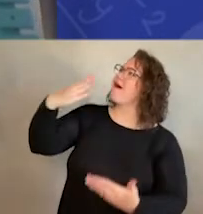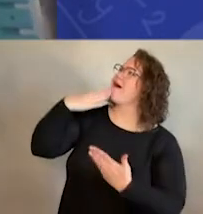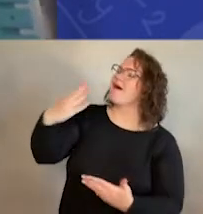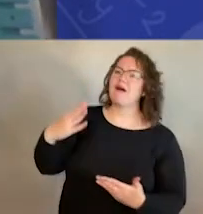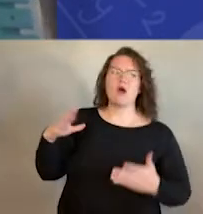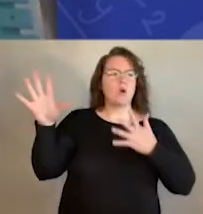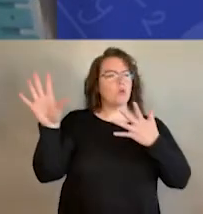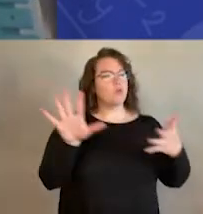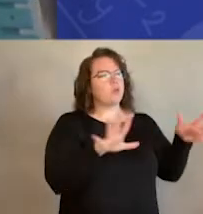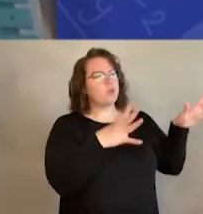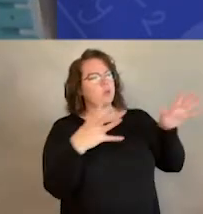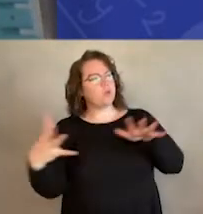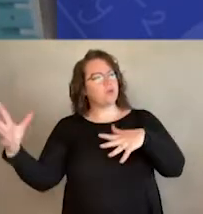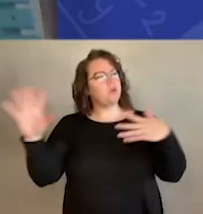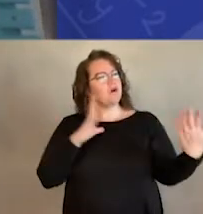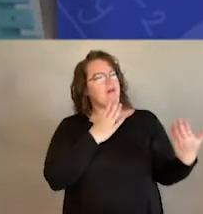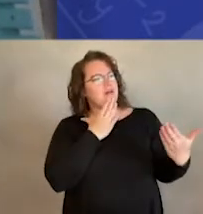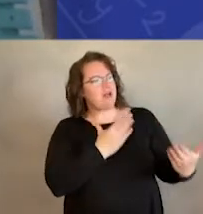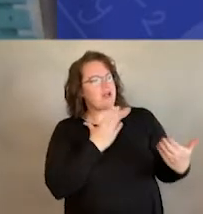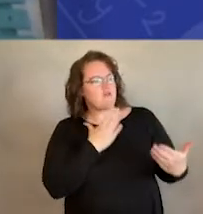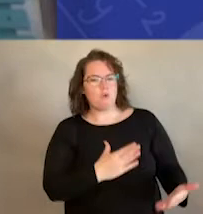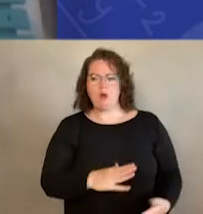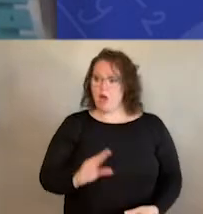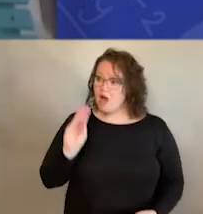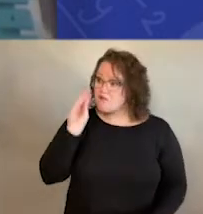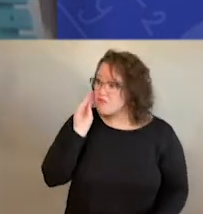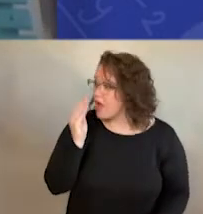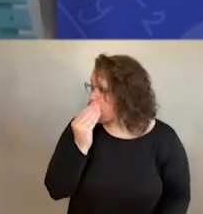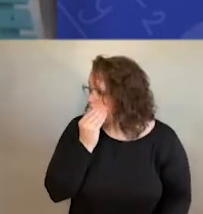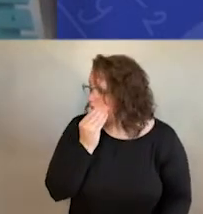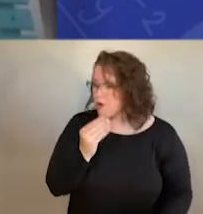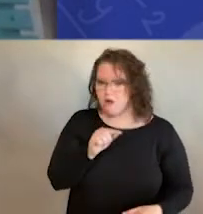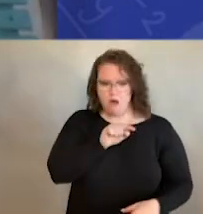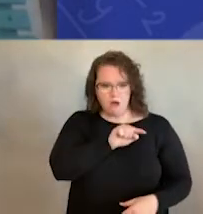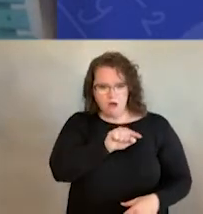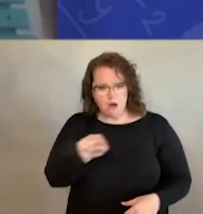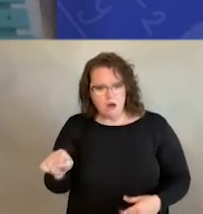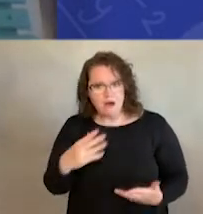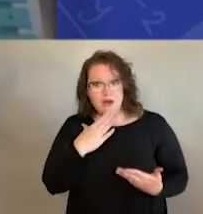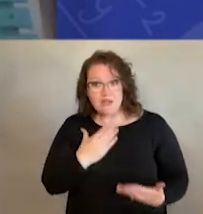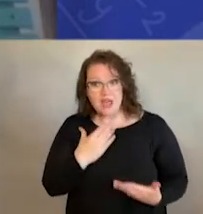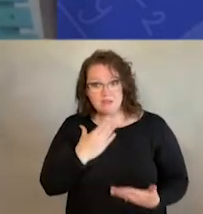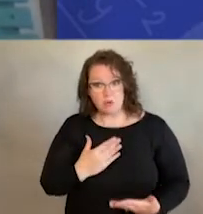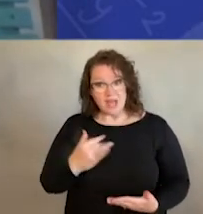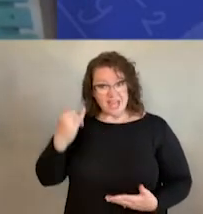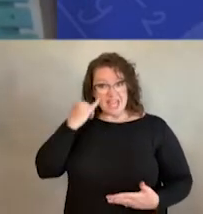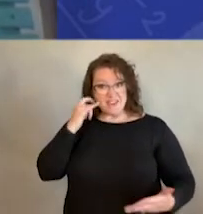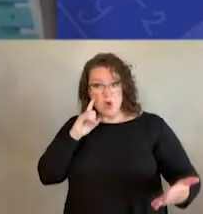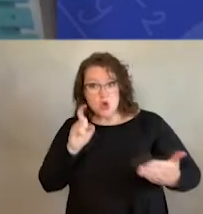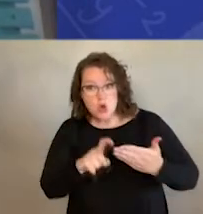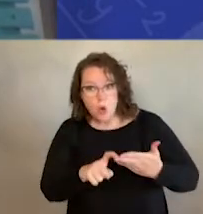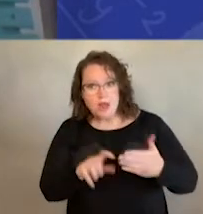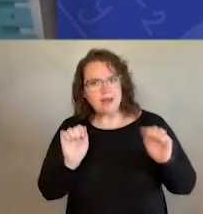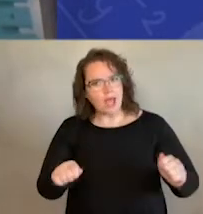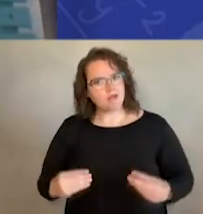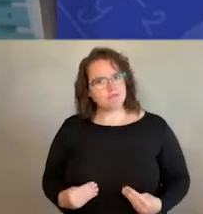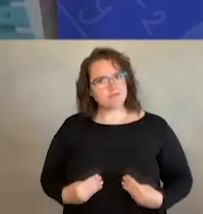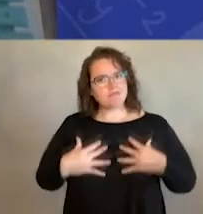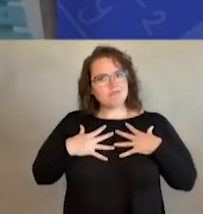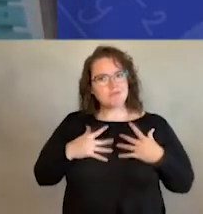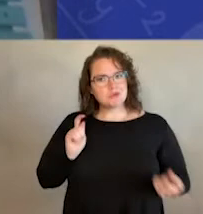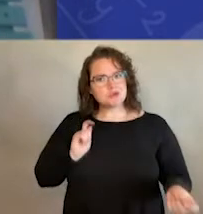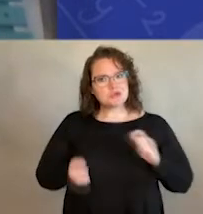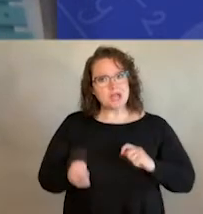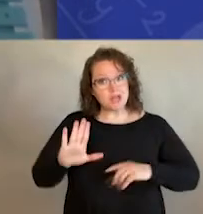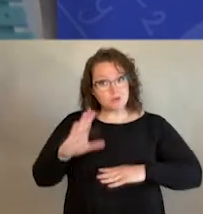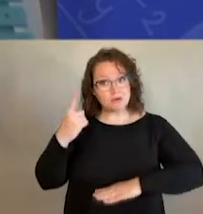and for the flowers, and some of those what may seem like little things that can really change your whole day. During times